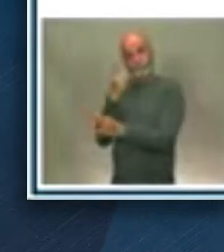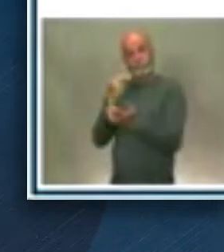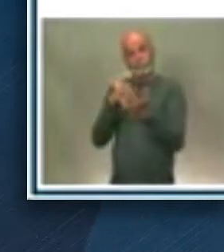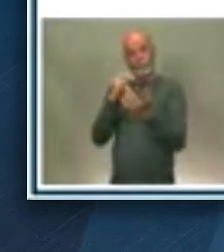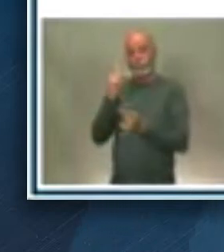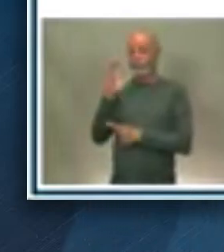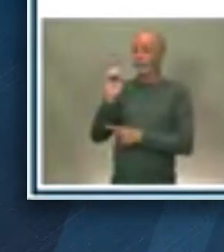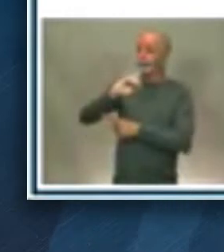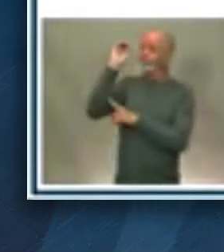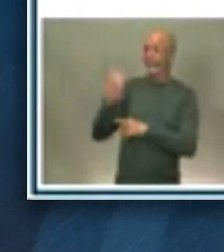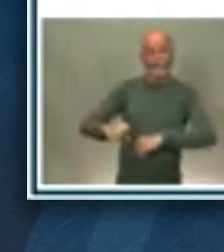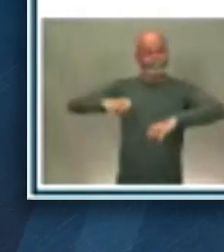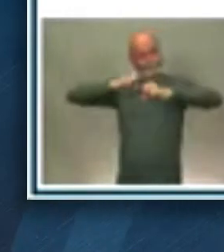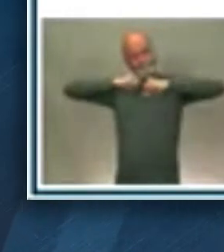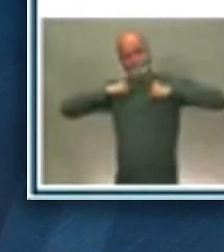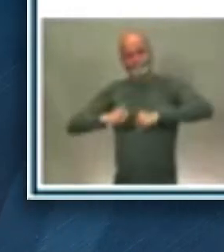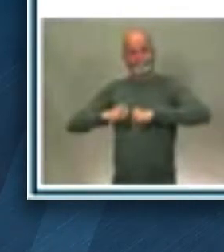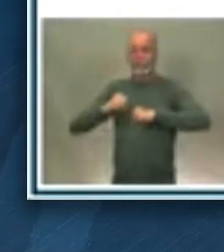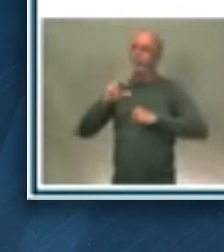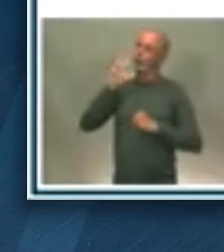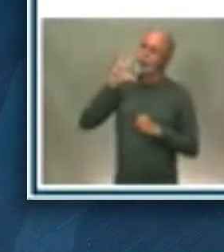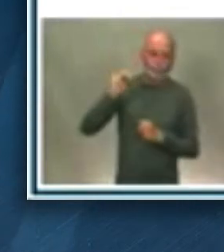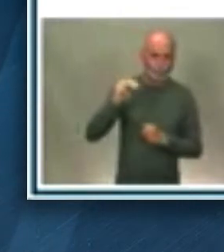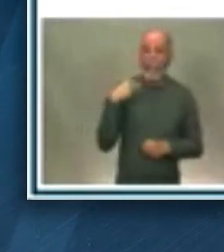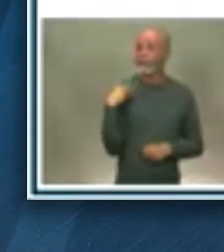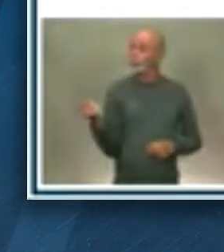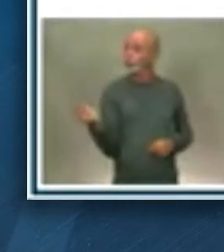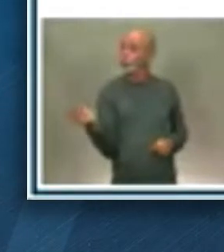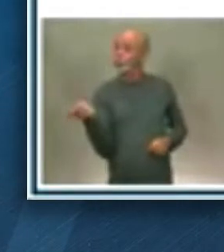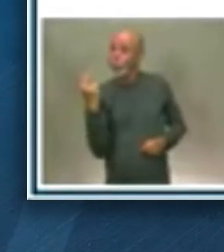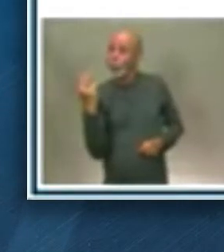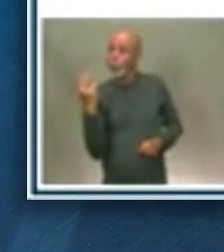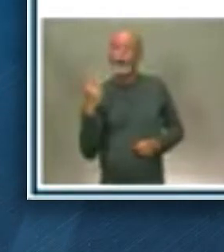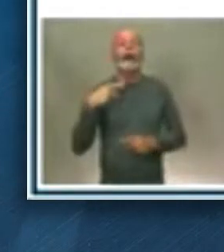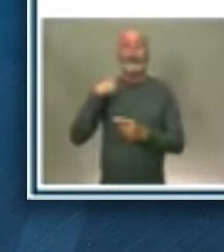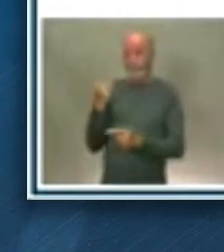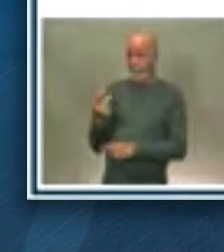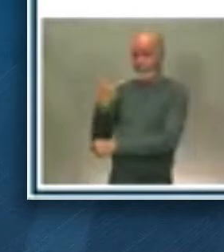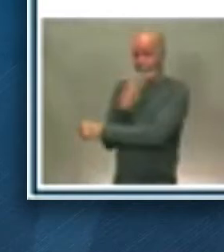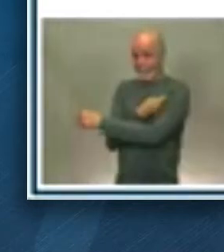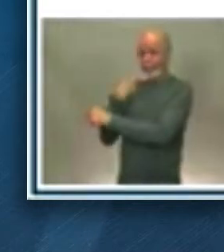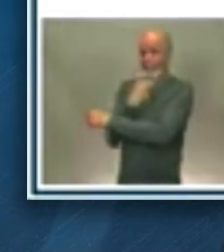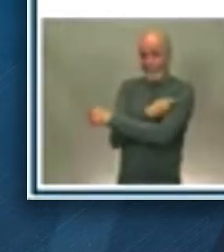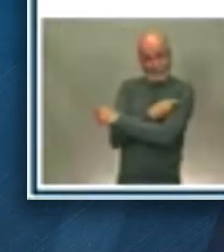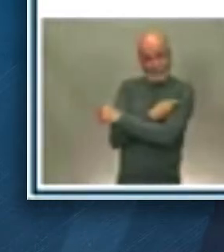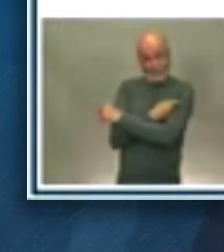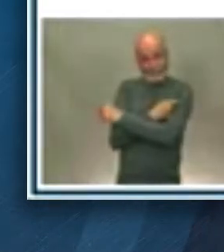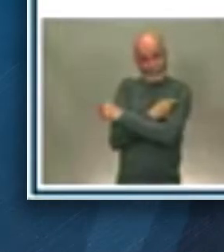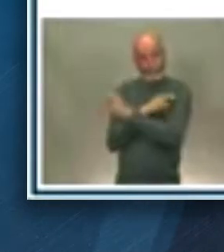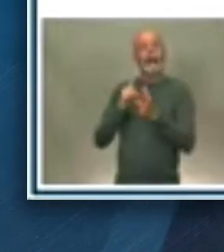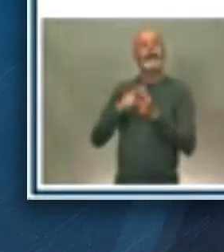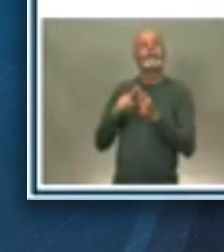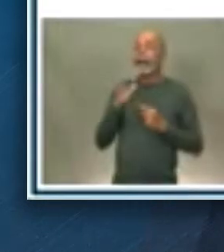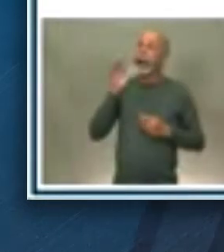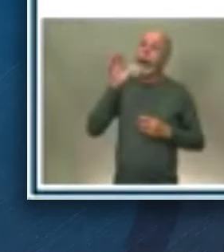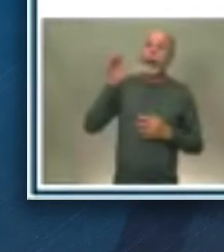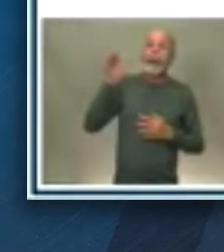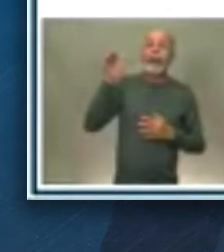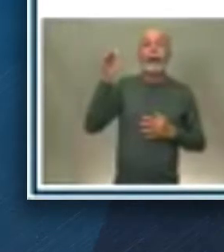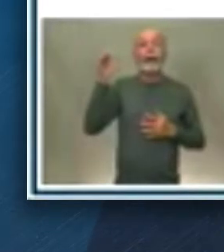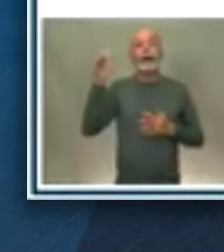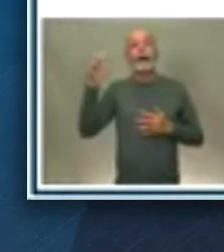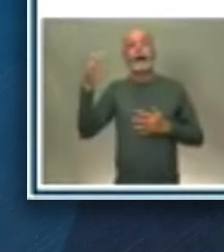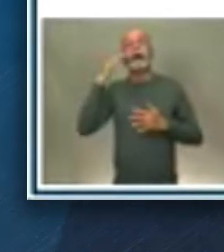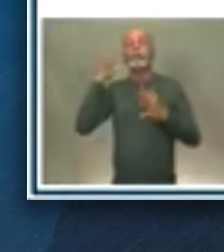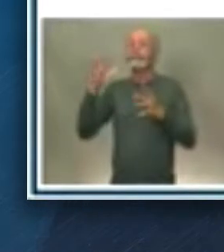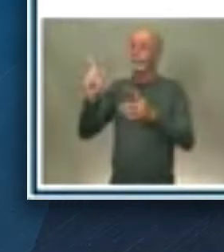even if you are fully vaccinated, making the choice, once we no longer mandate it, making the choice to follow the public